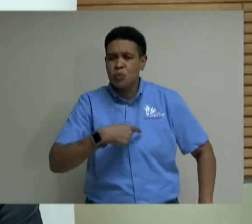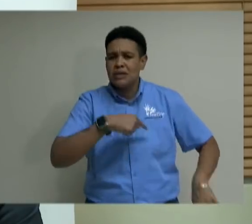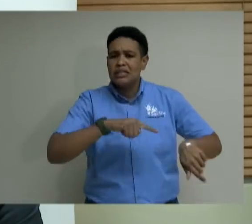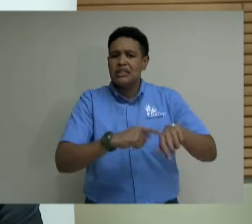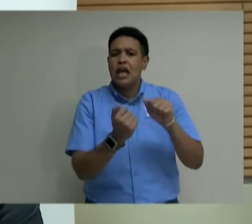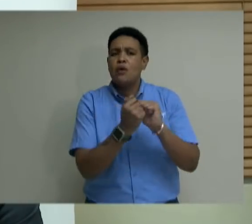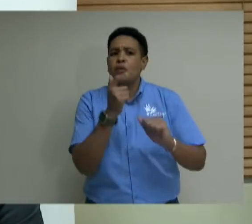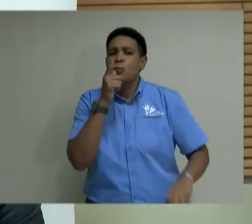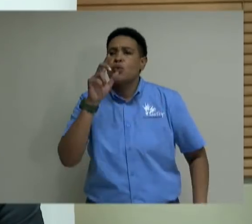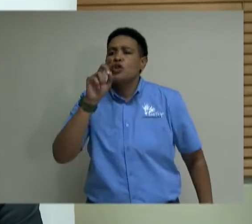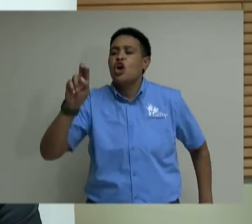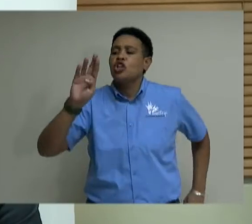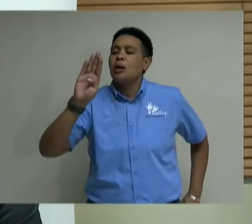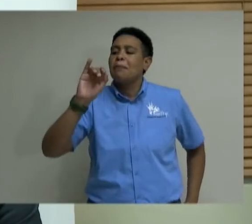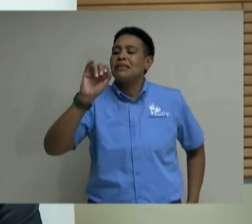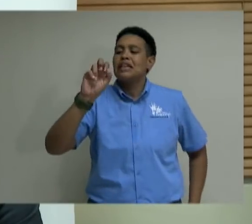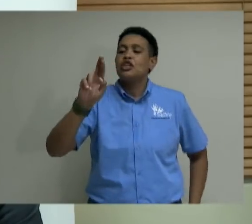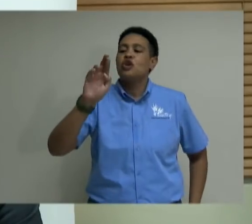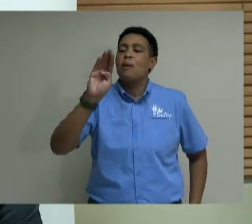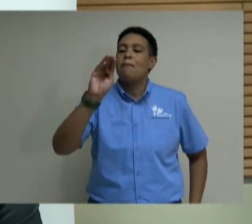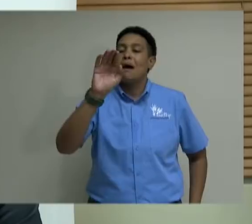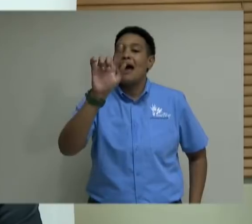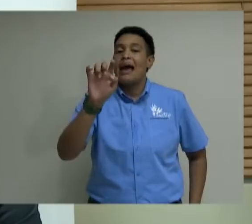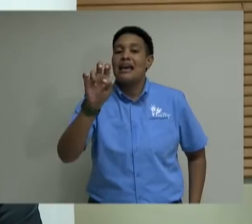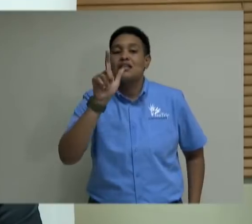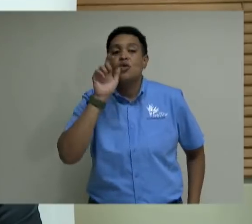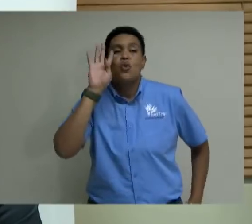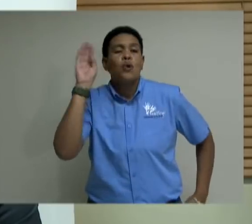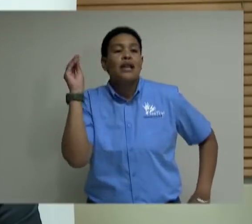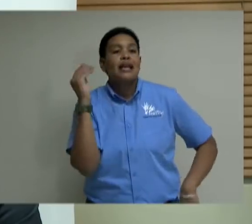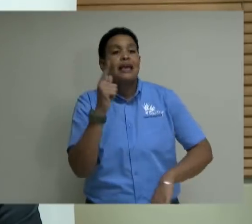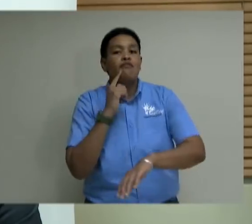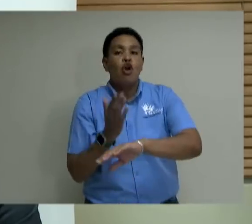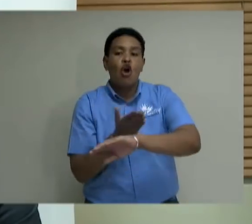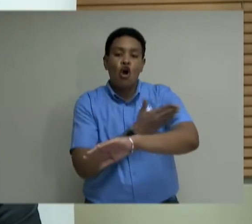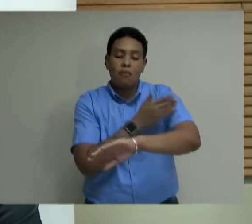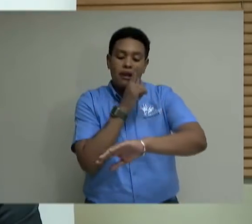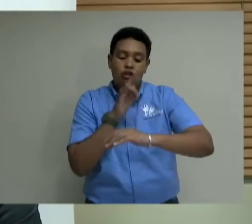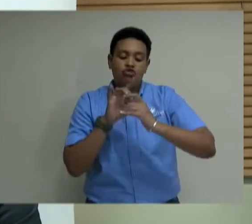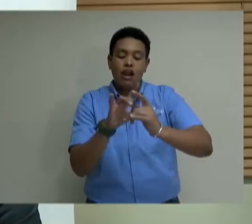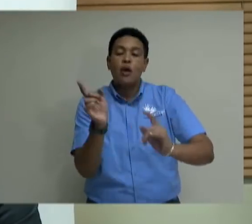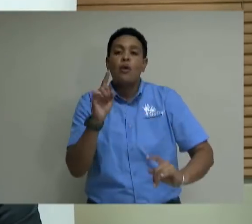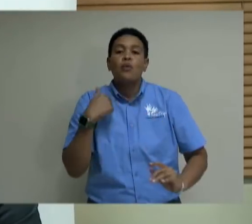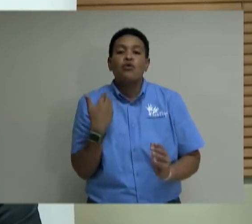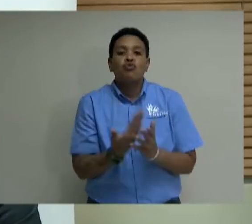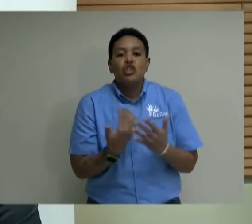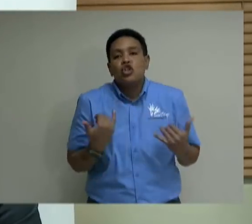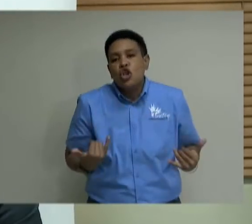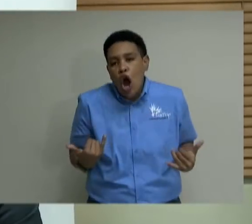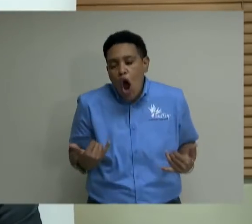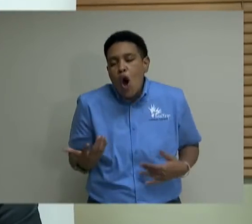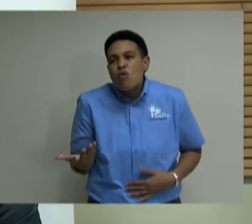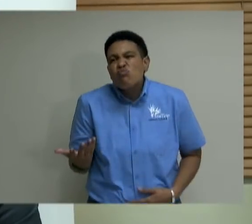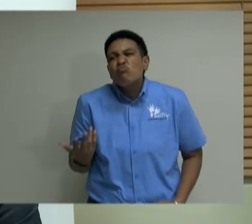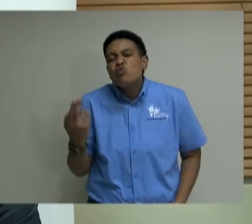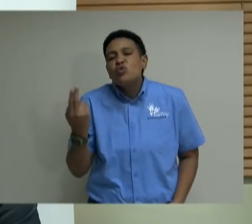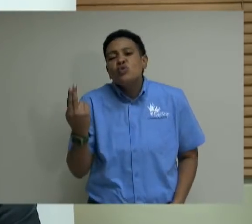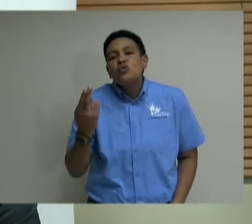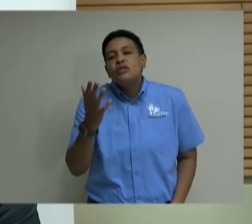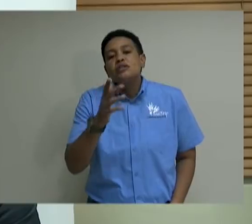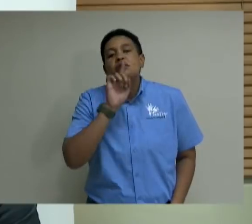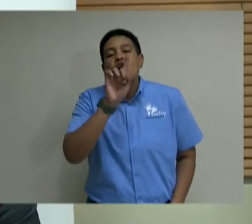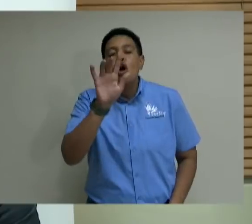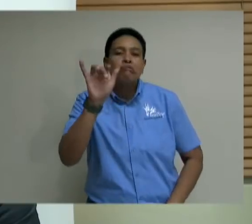with Dr. Bisesa Mackenzie, who will give an update on where we are now as a country using